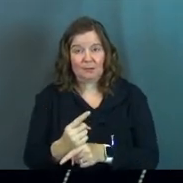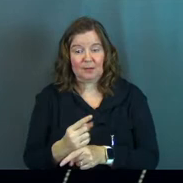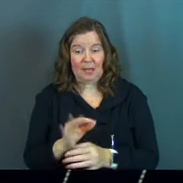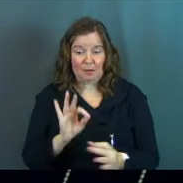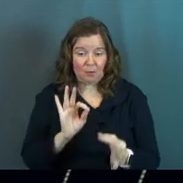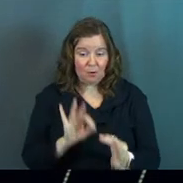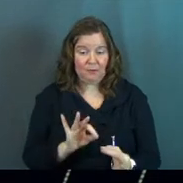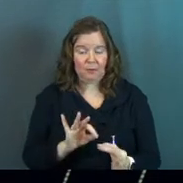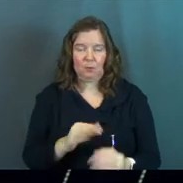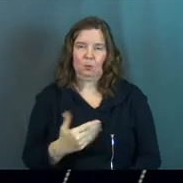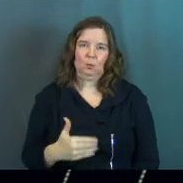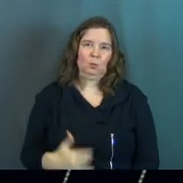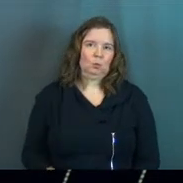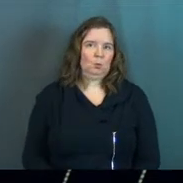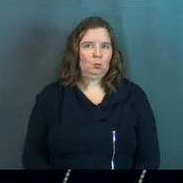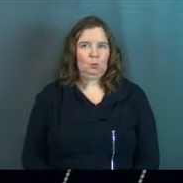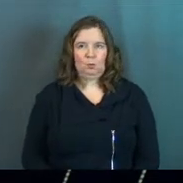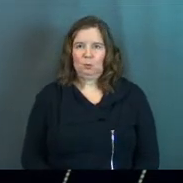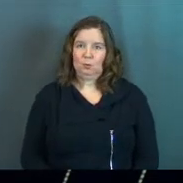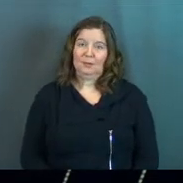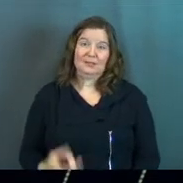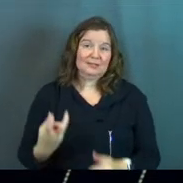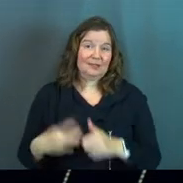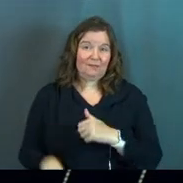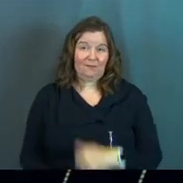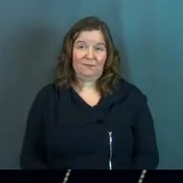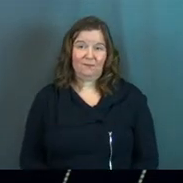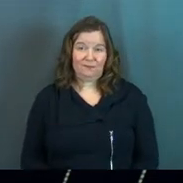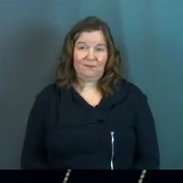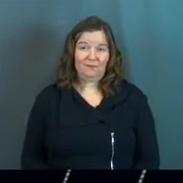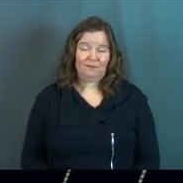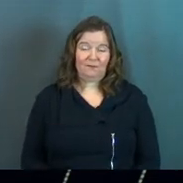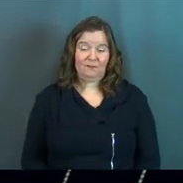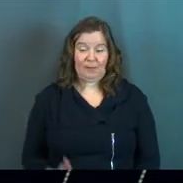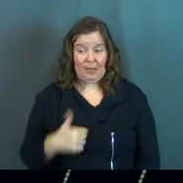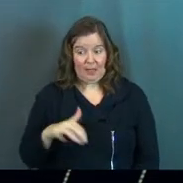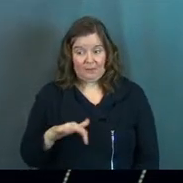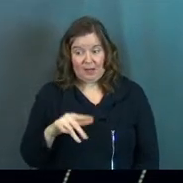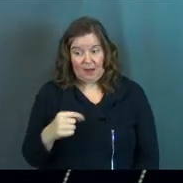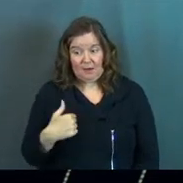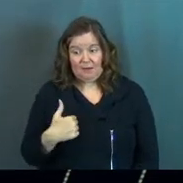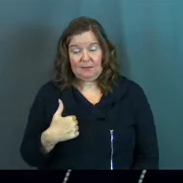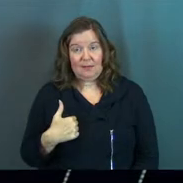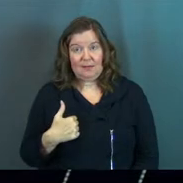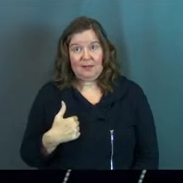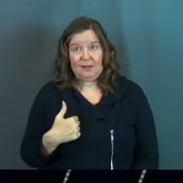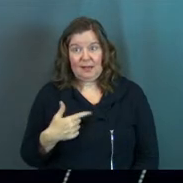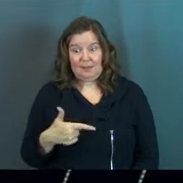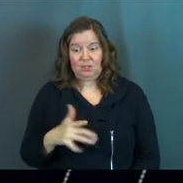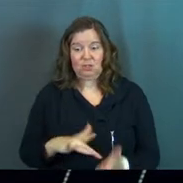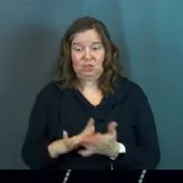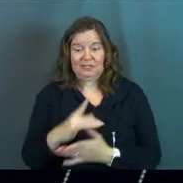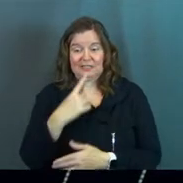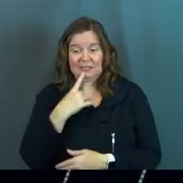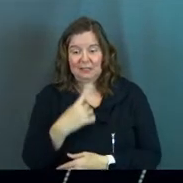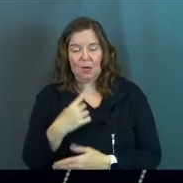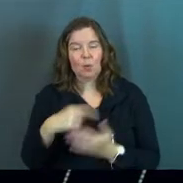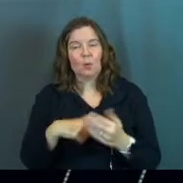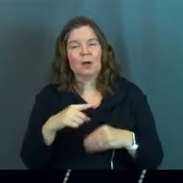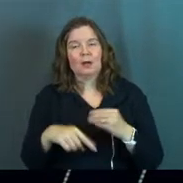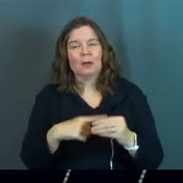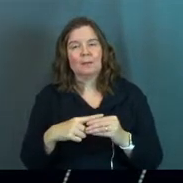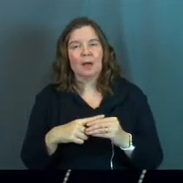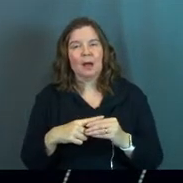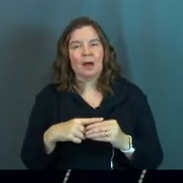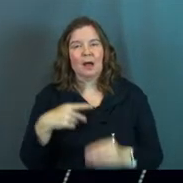and perfect, it's tough. I've done it. I've been right there. Jesus said, what about